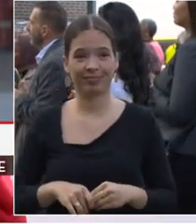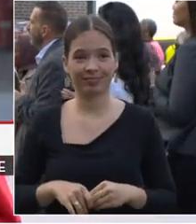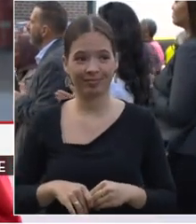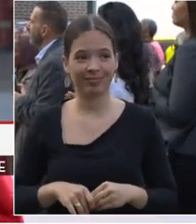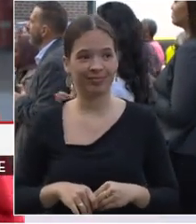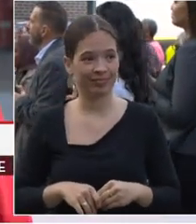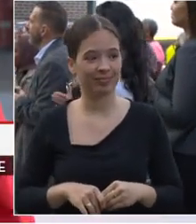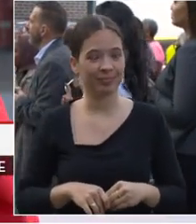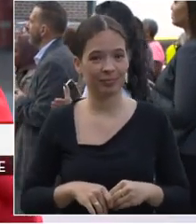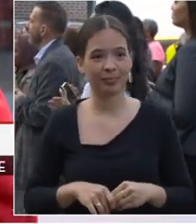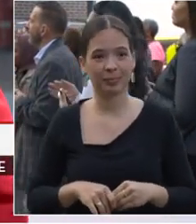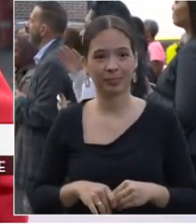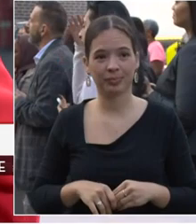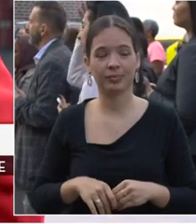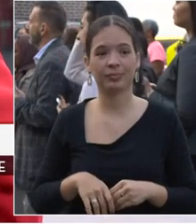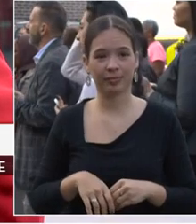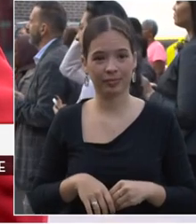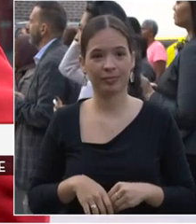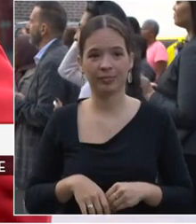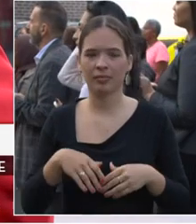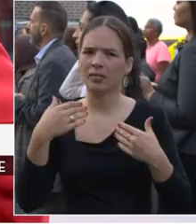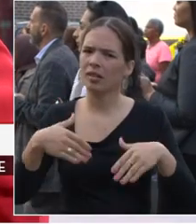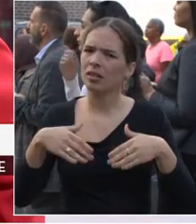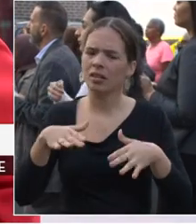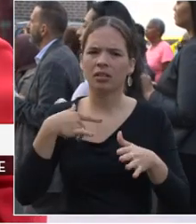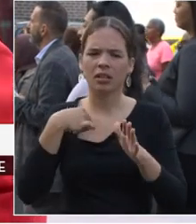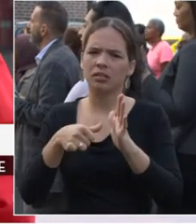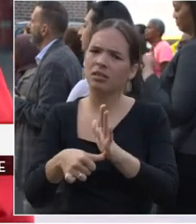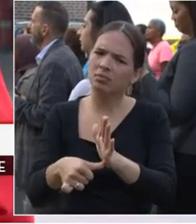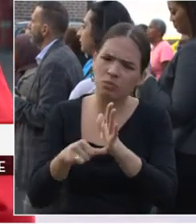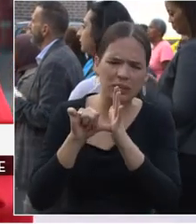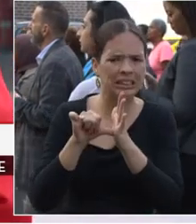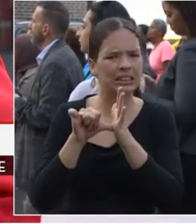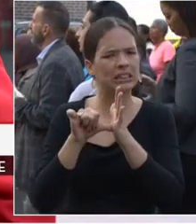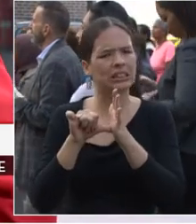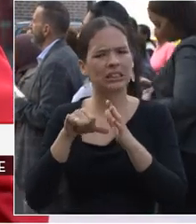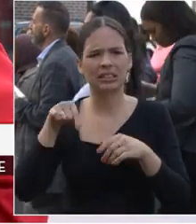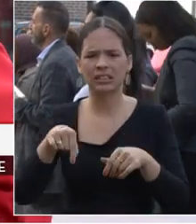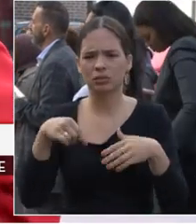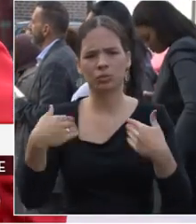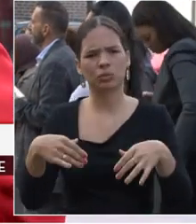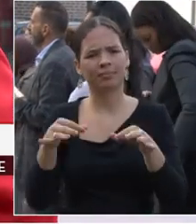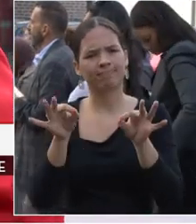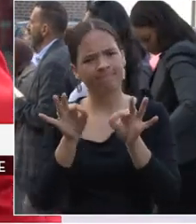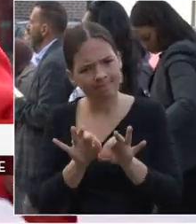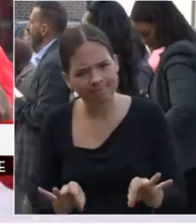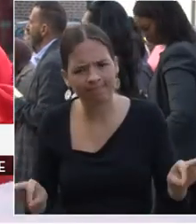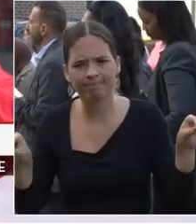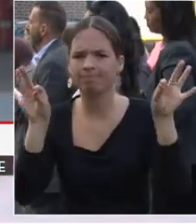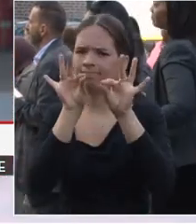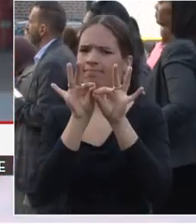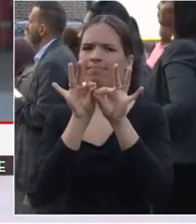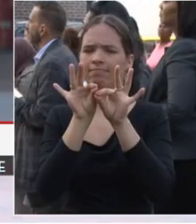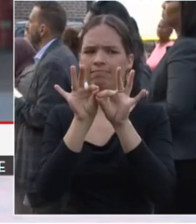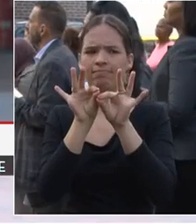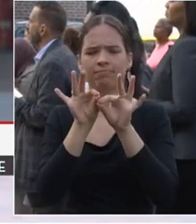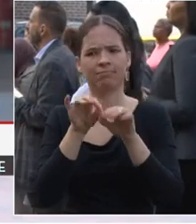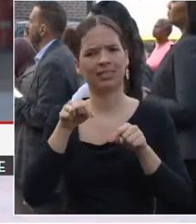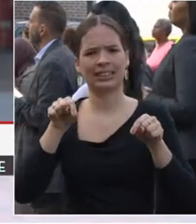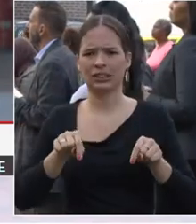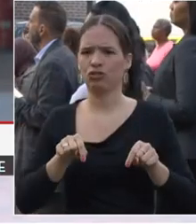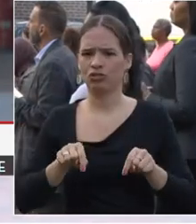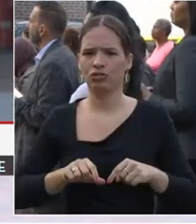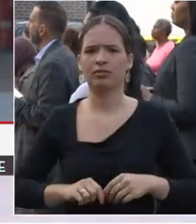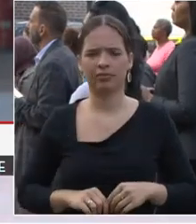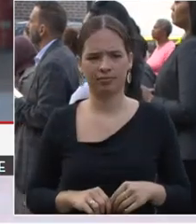We cannot emphasize enough the significance of this milestone. Ready access